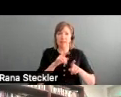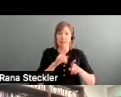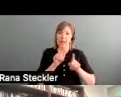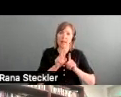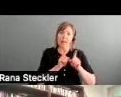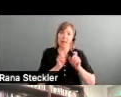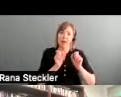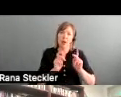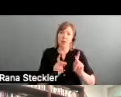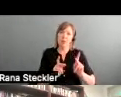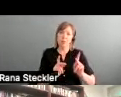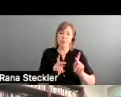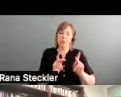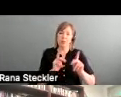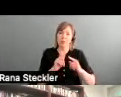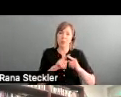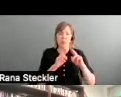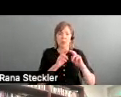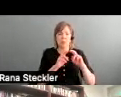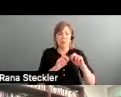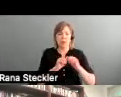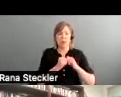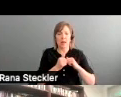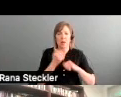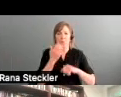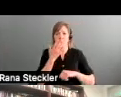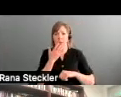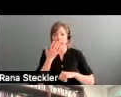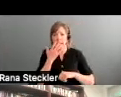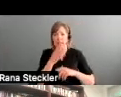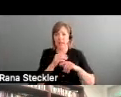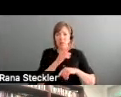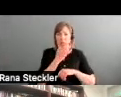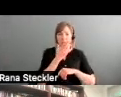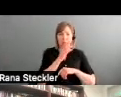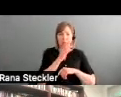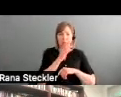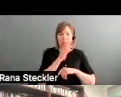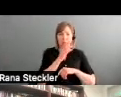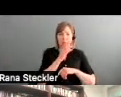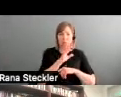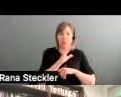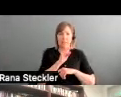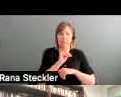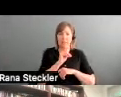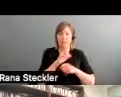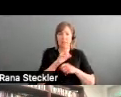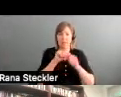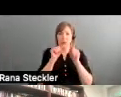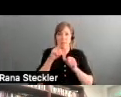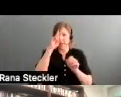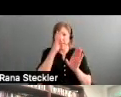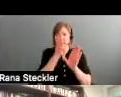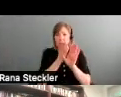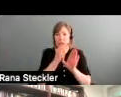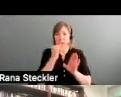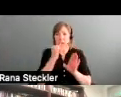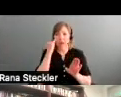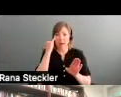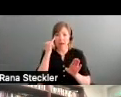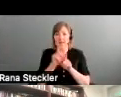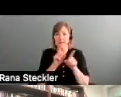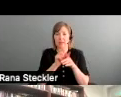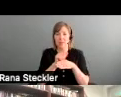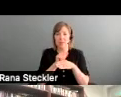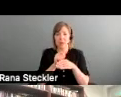opportunity to examine how race and racism shaped psychiatric ideas and practices from the